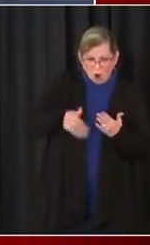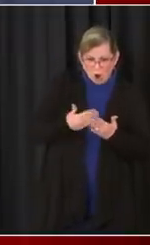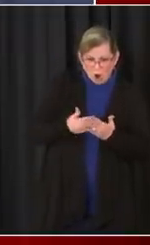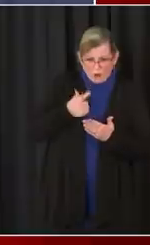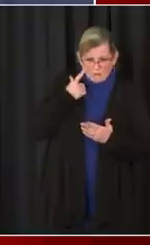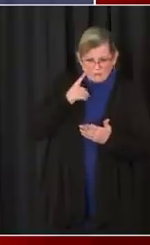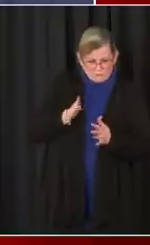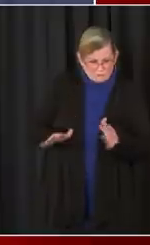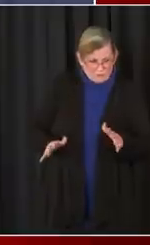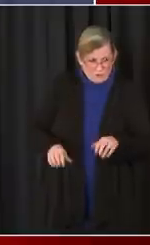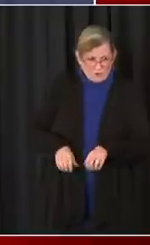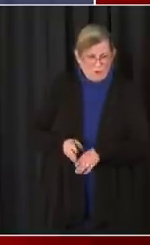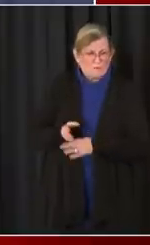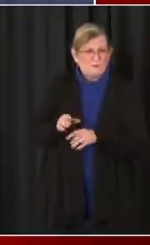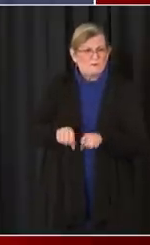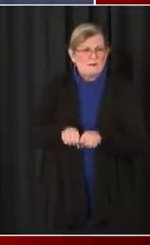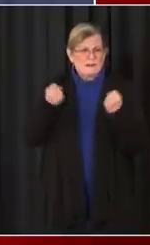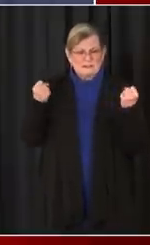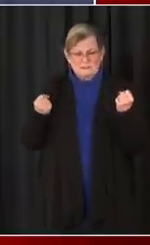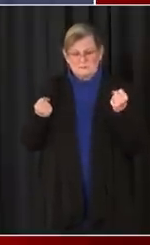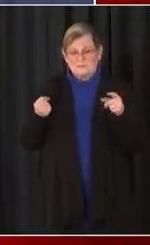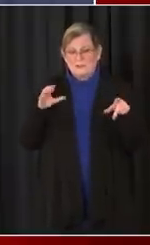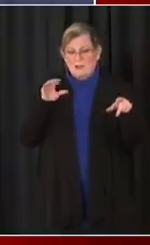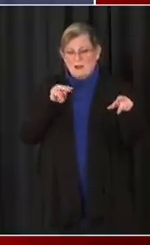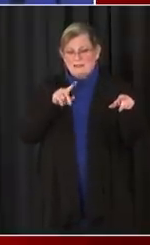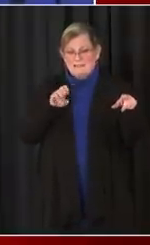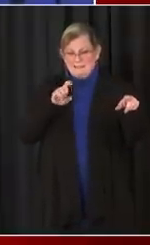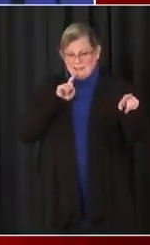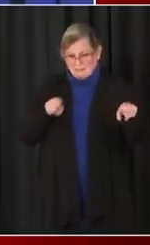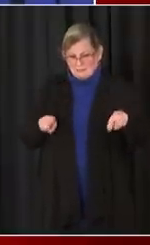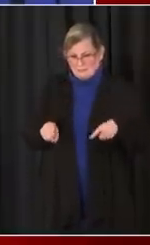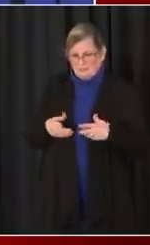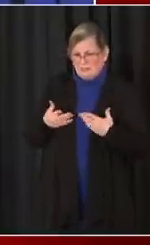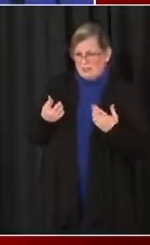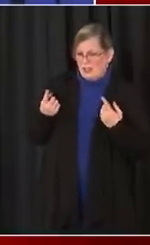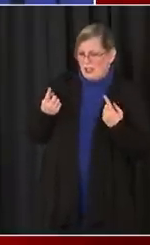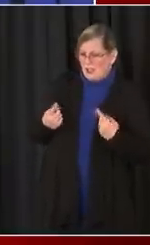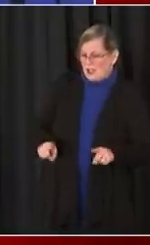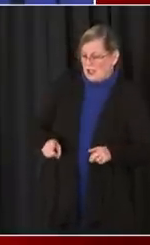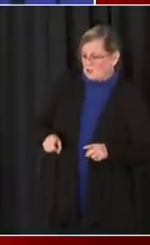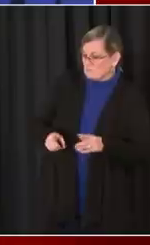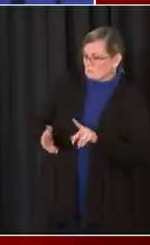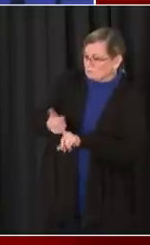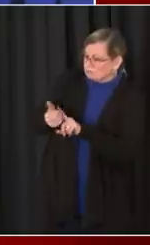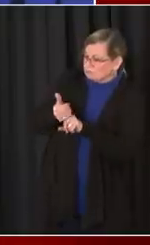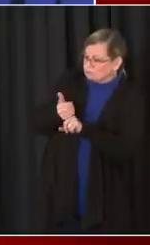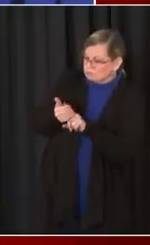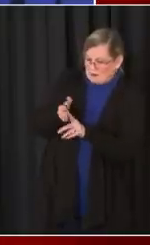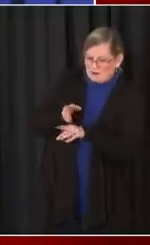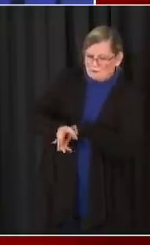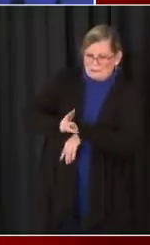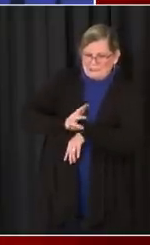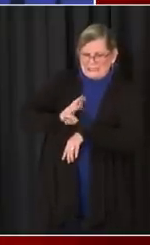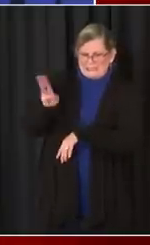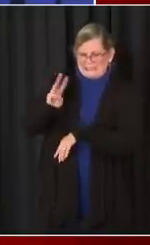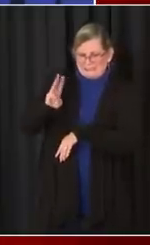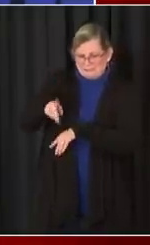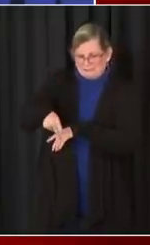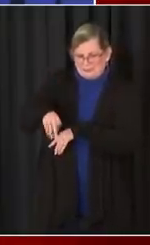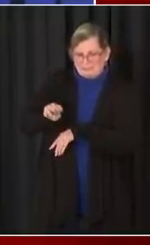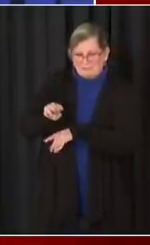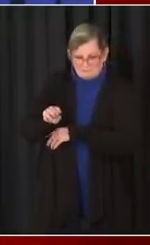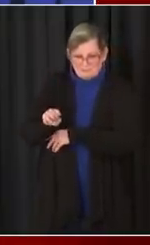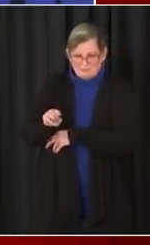violation. So all the arrests that occurred after 6 p.m., the initial group of 25 or 26, whatever it